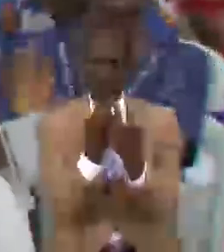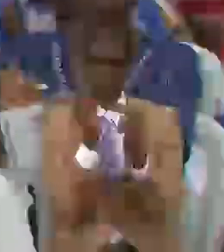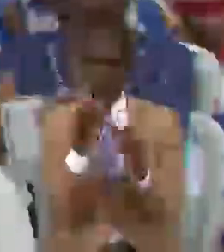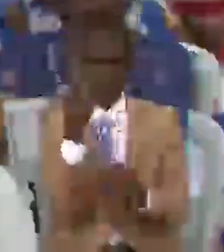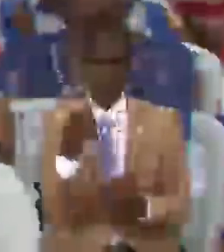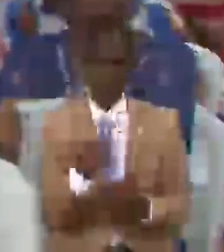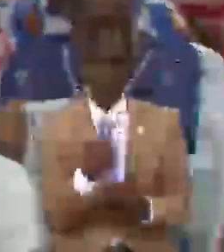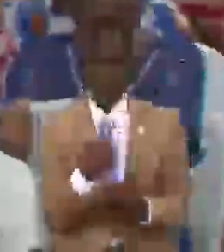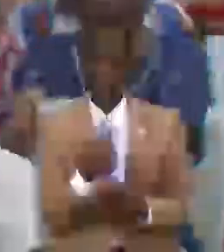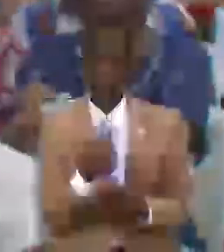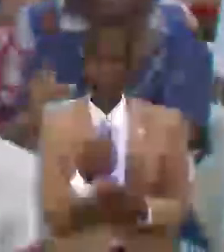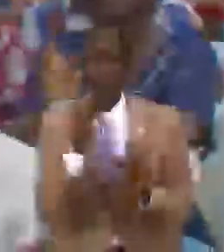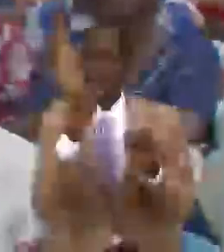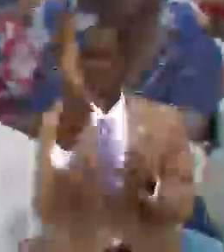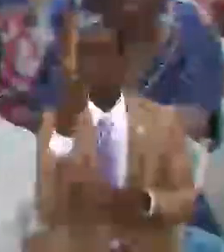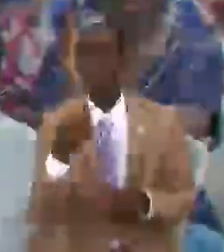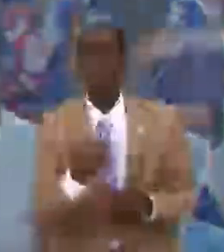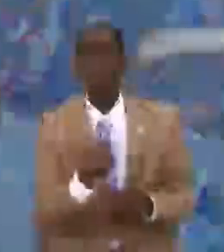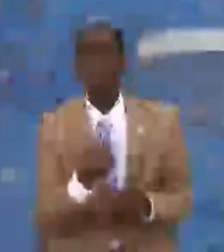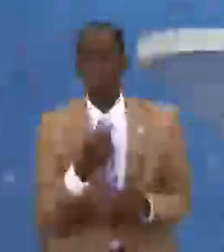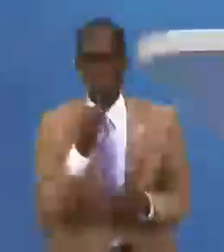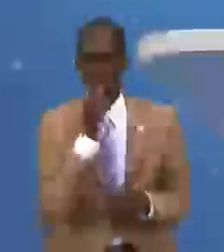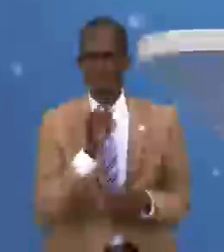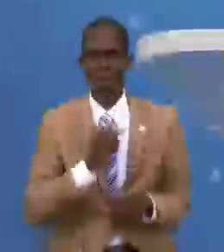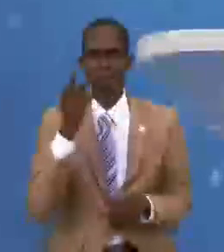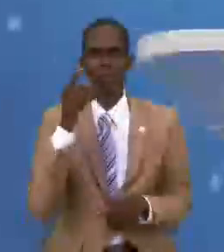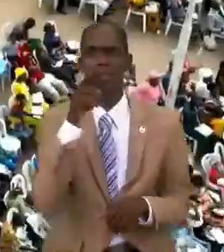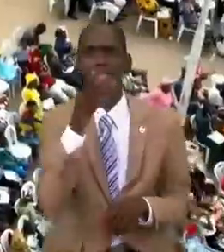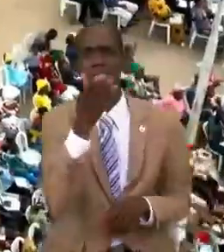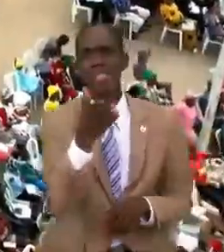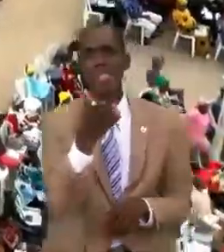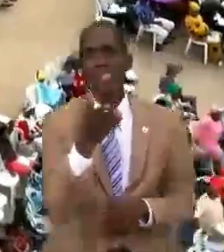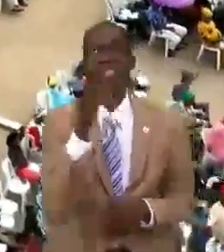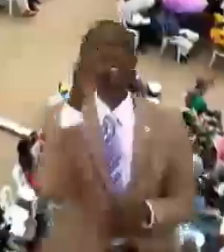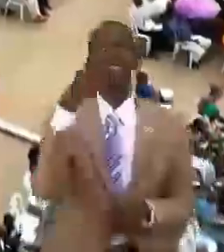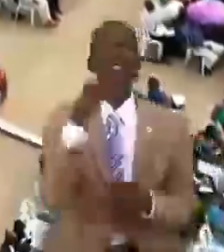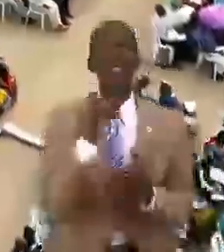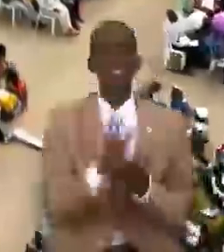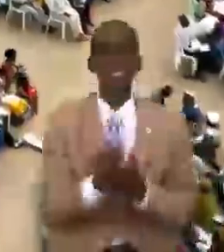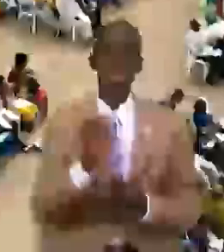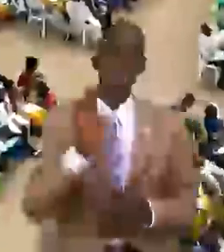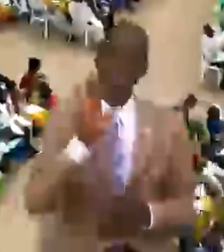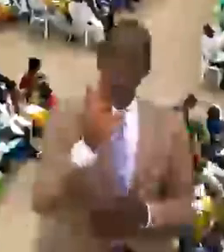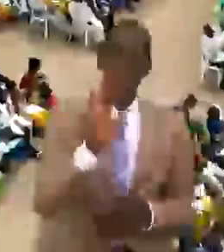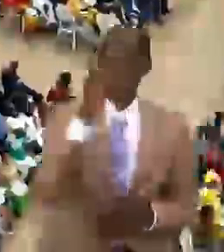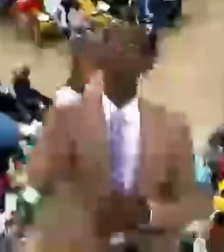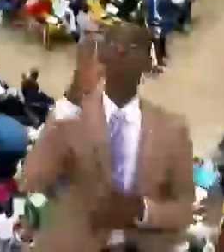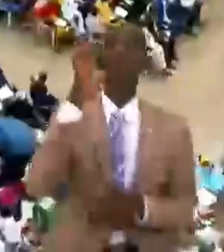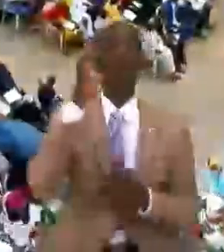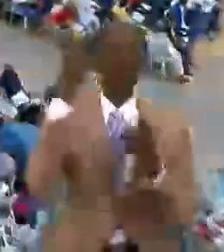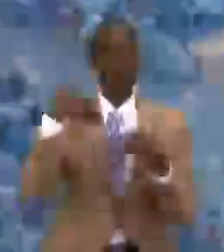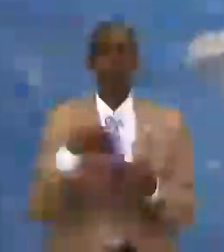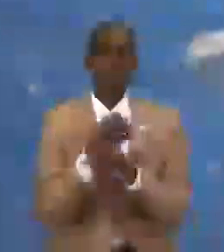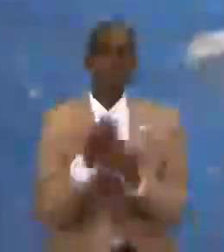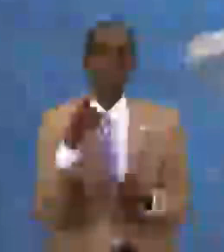says, your God will come and save you. Amen. Salvation available. Because